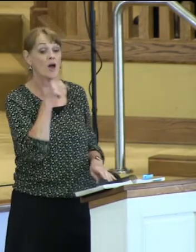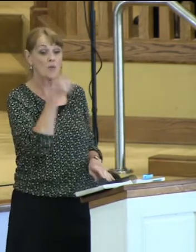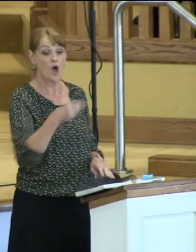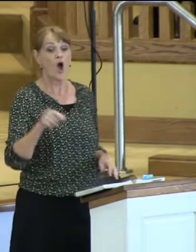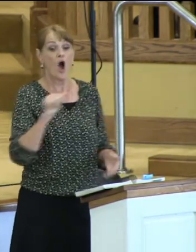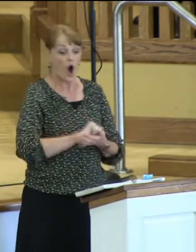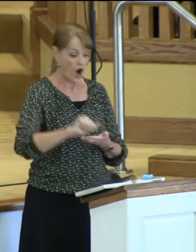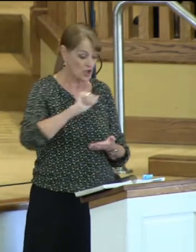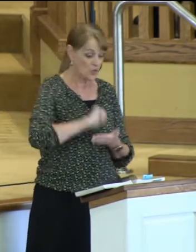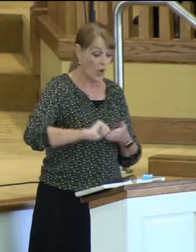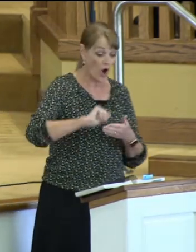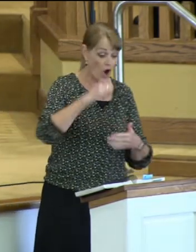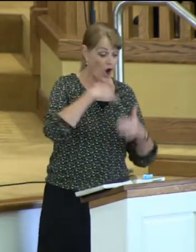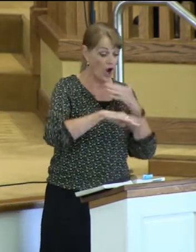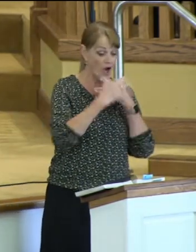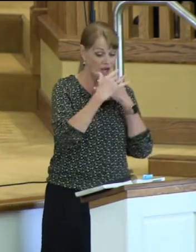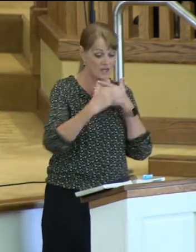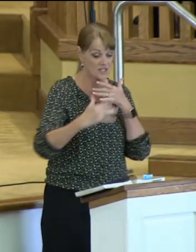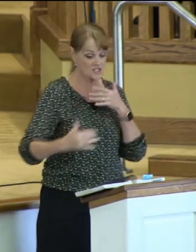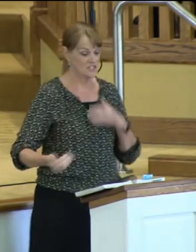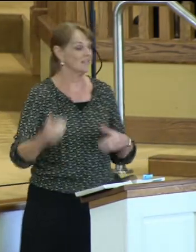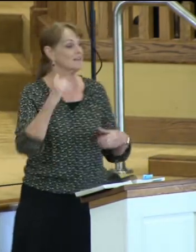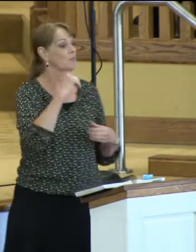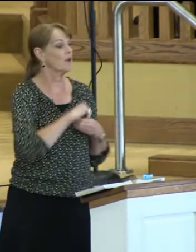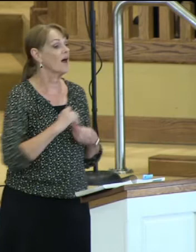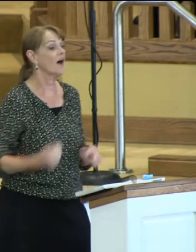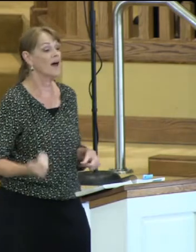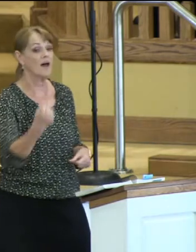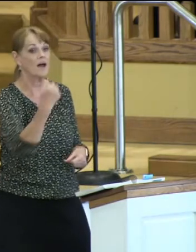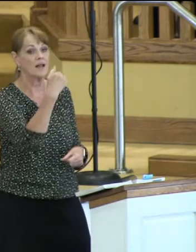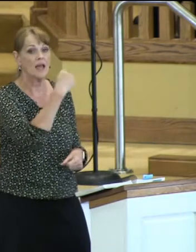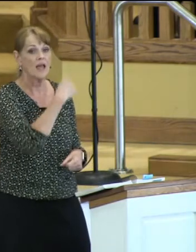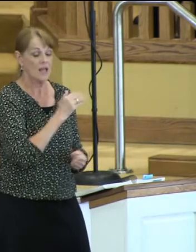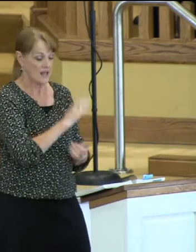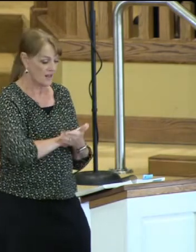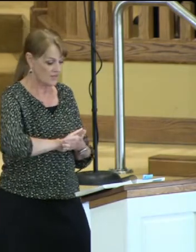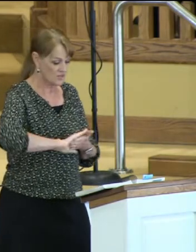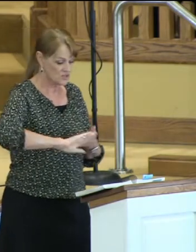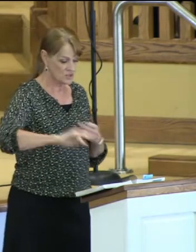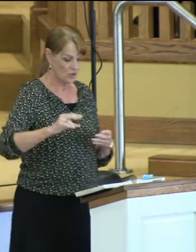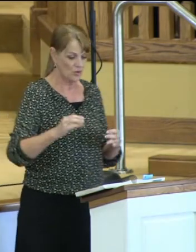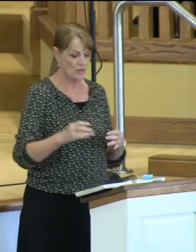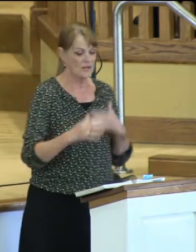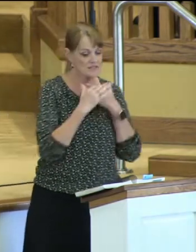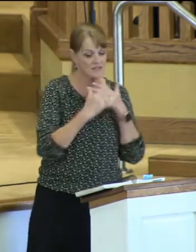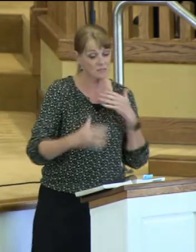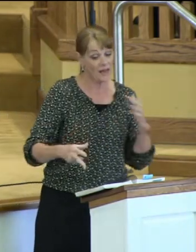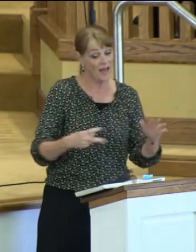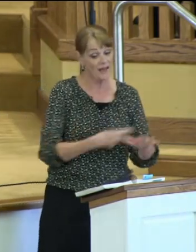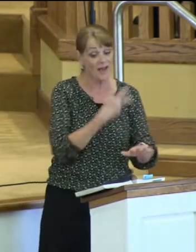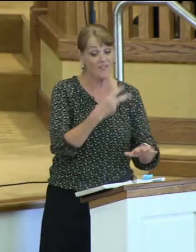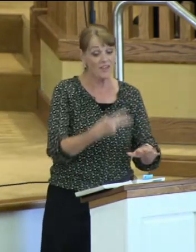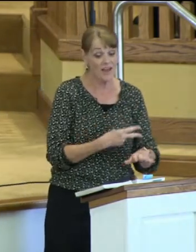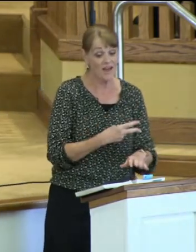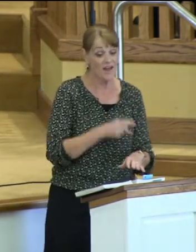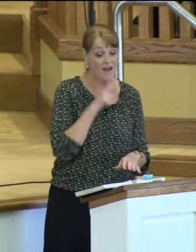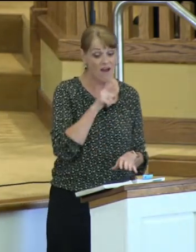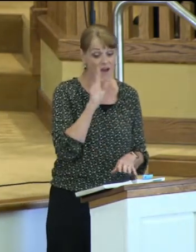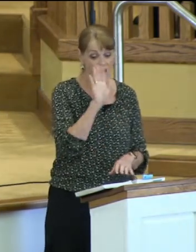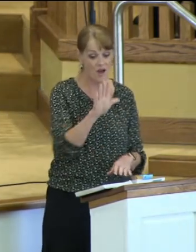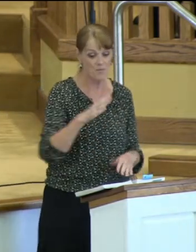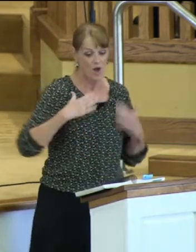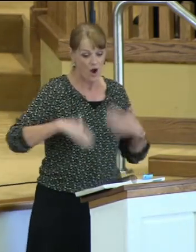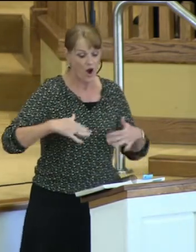Lamb. Are you washed in the blood? In the soul cleansing blood of the